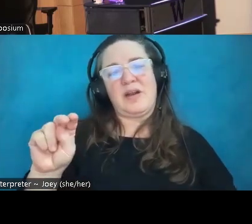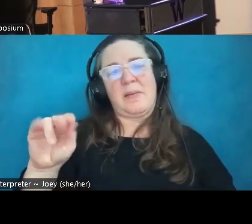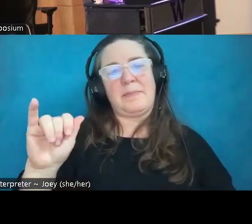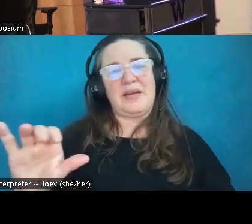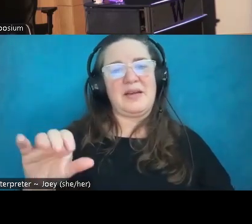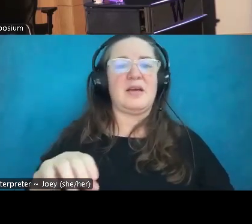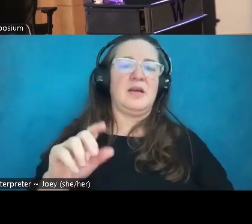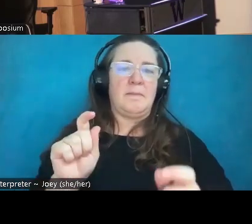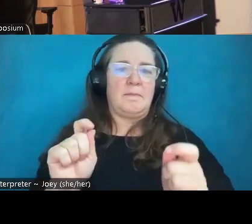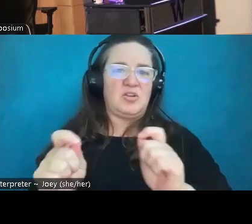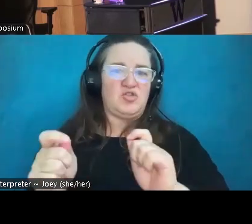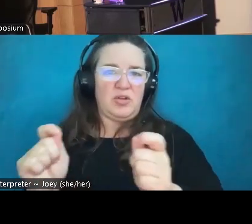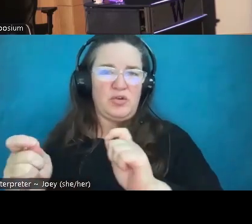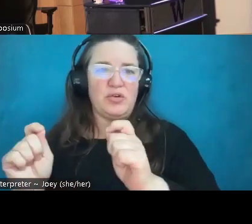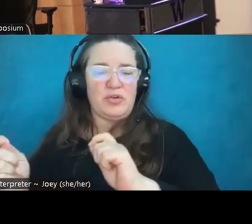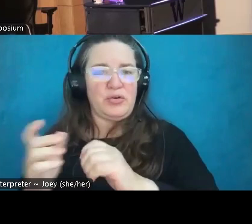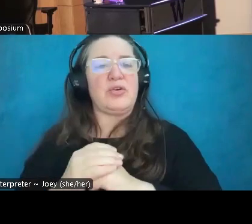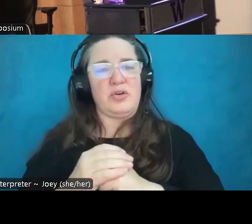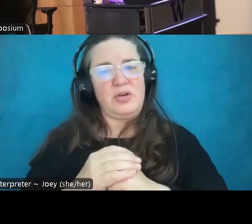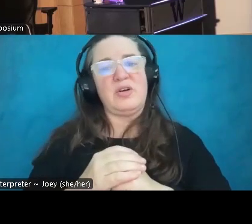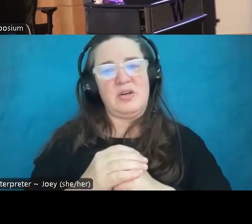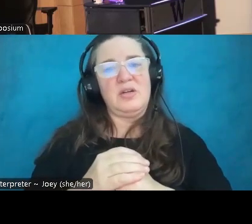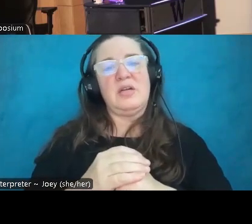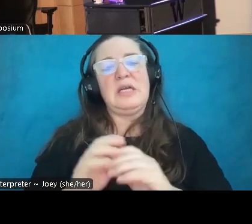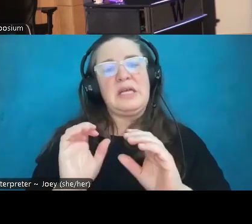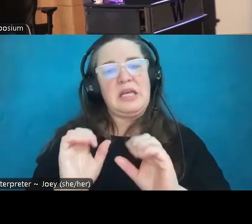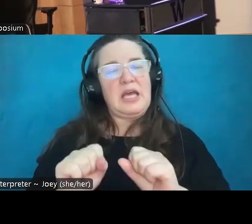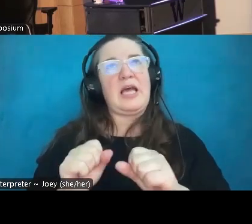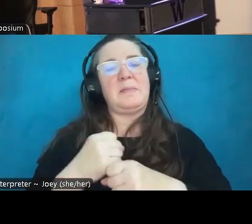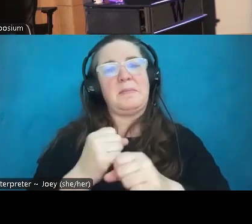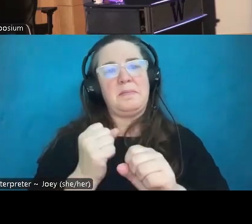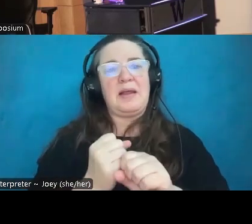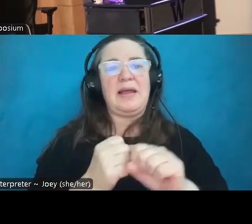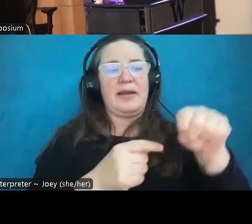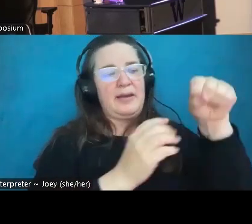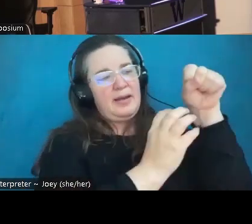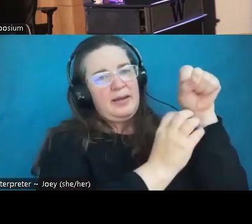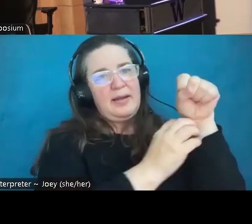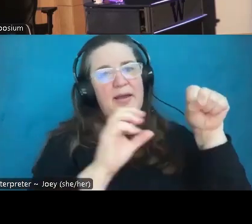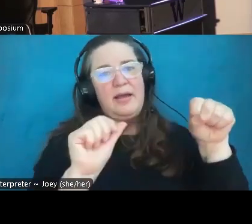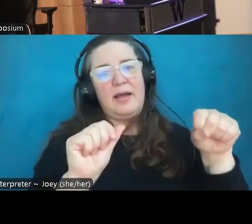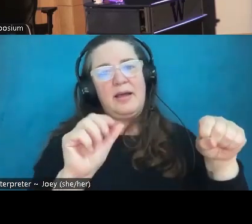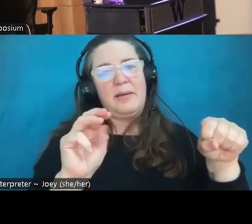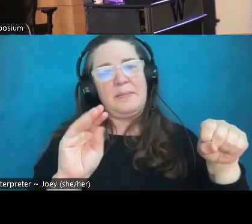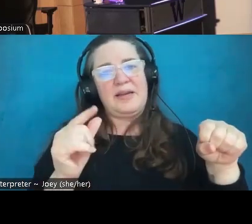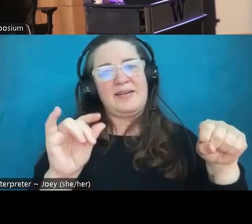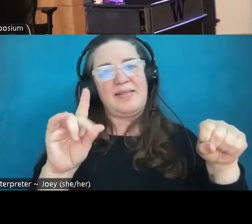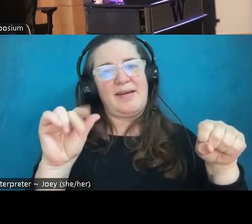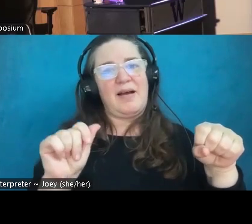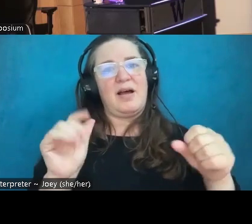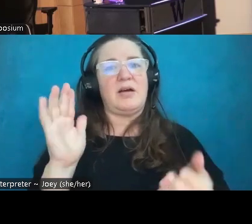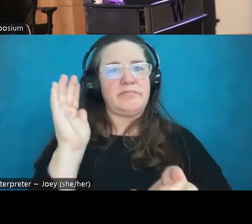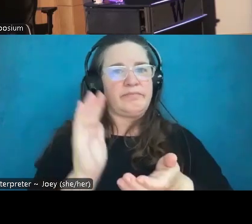very relevant. Weakening the emotional response of the amygdala, reducing sympathetic outflow, reducing